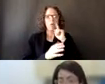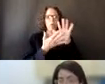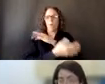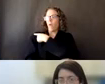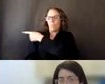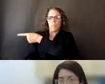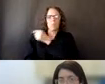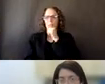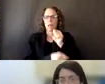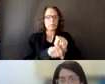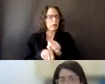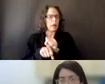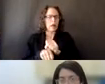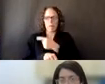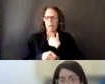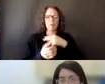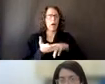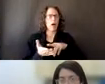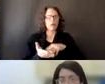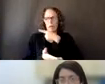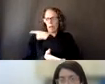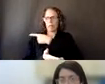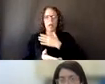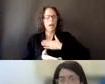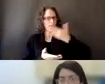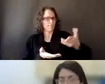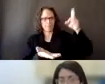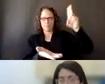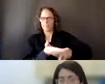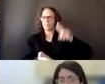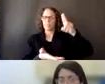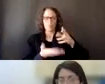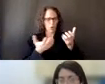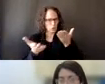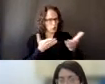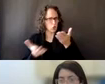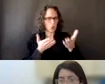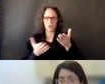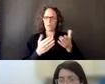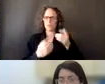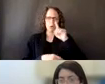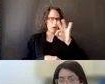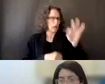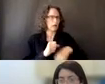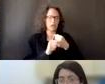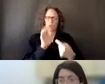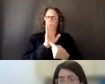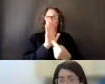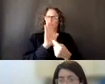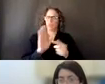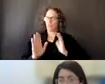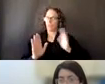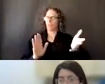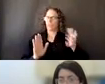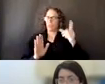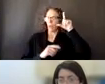free people. Here's their contracts. They're willingly signed this contract saying that they want to be servants for 99 years. And so, but they were